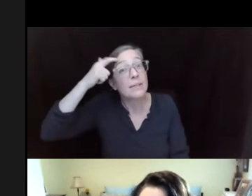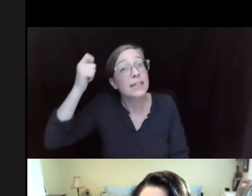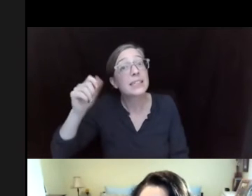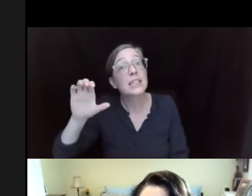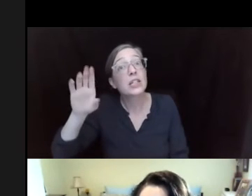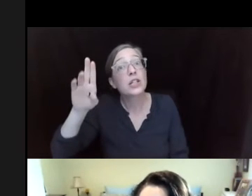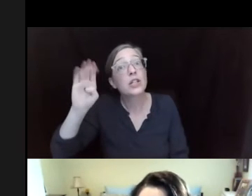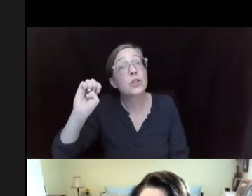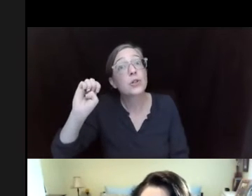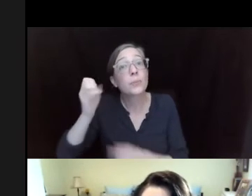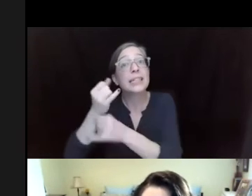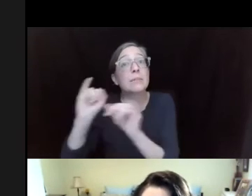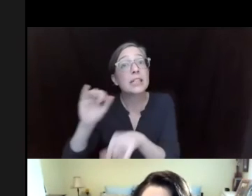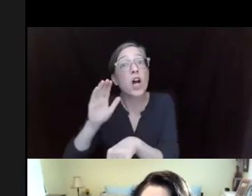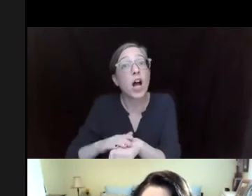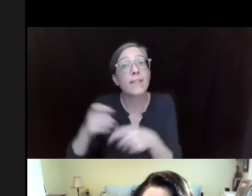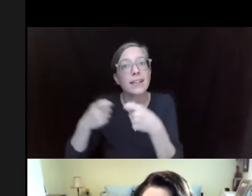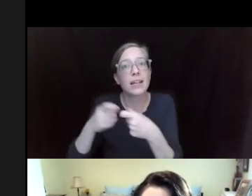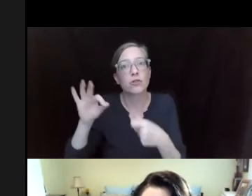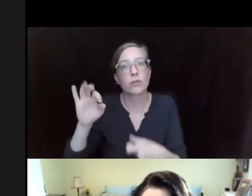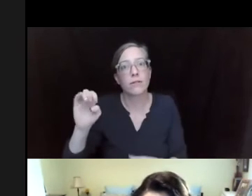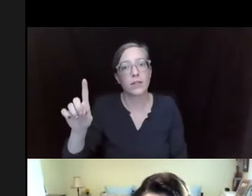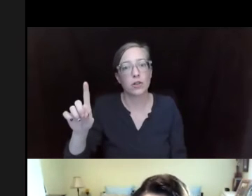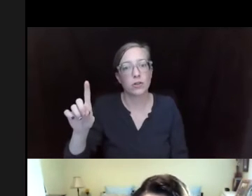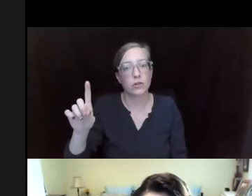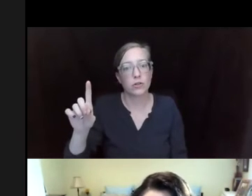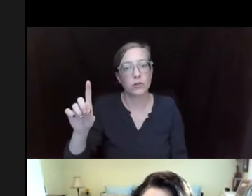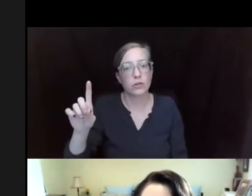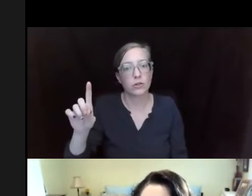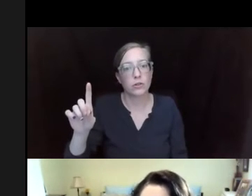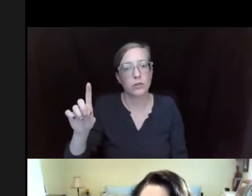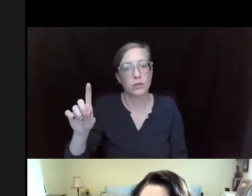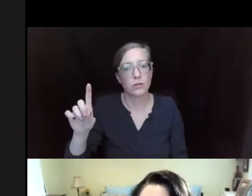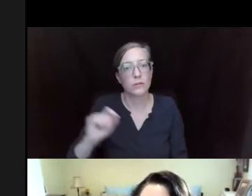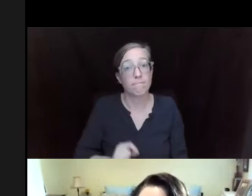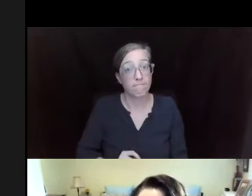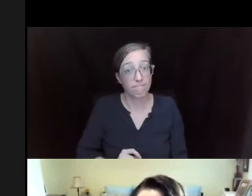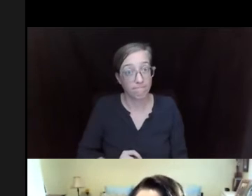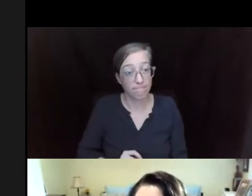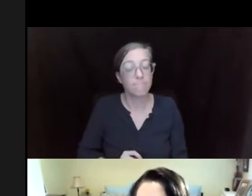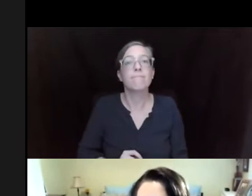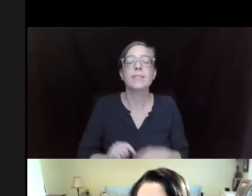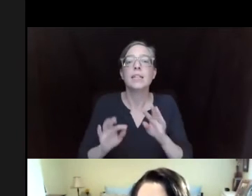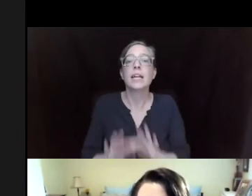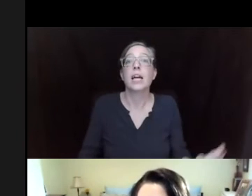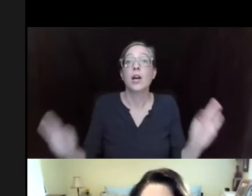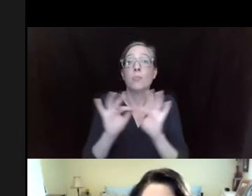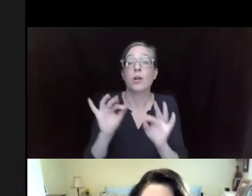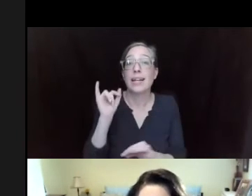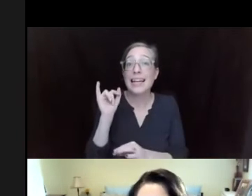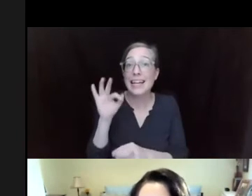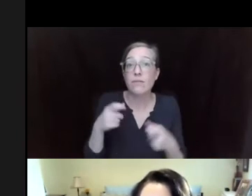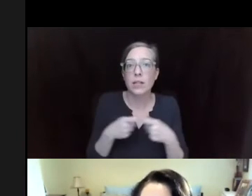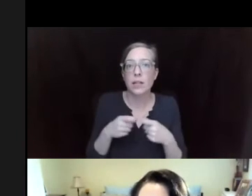field. So once we hit the electric field where this phenomenon is important, if the electric field increases just a little